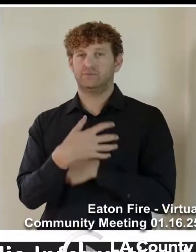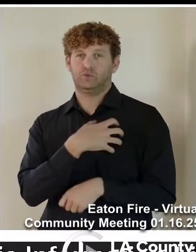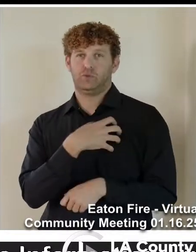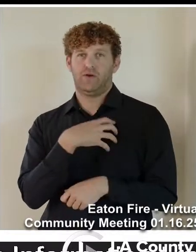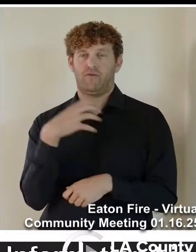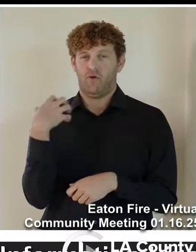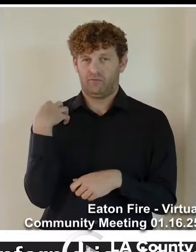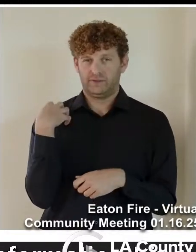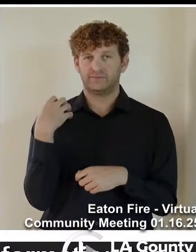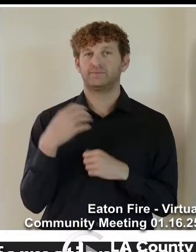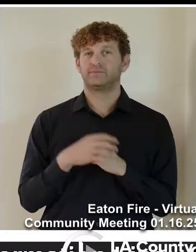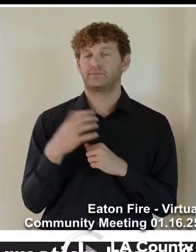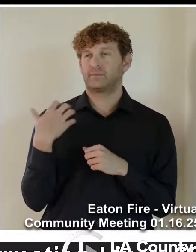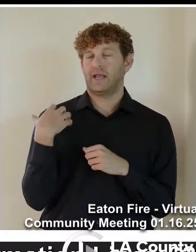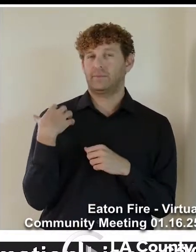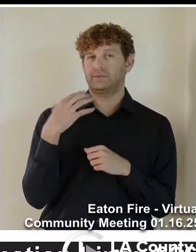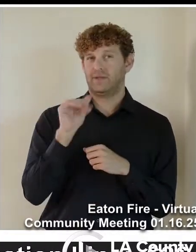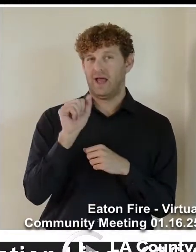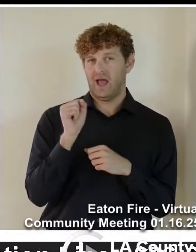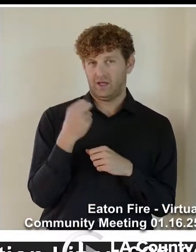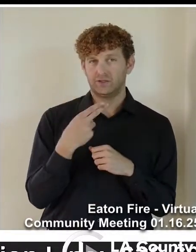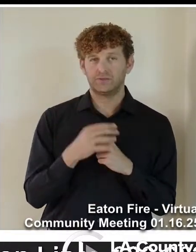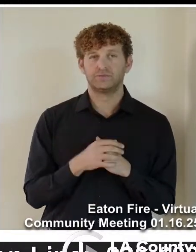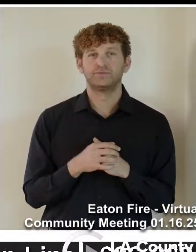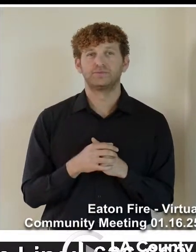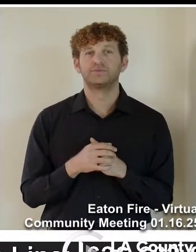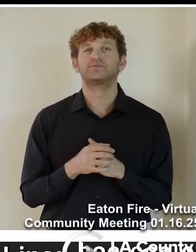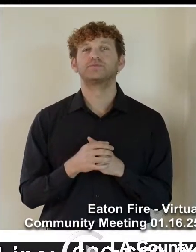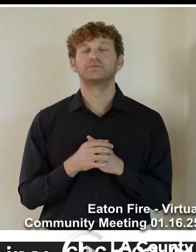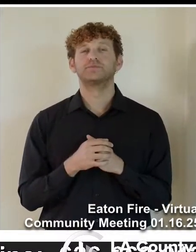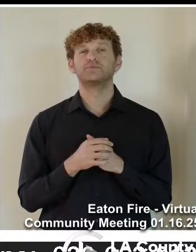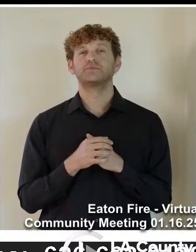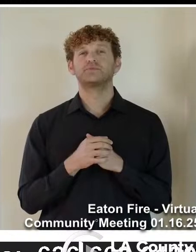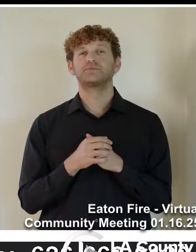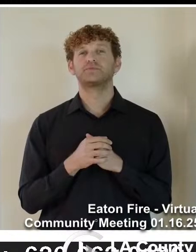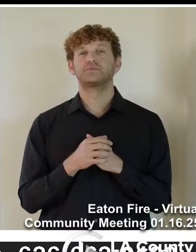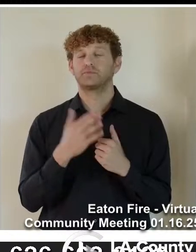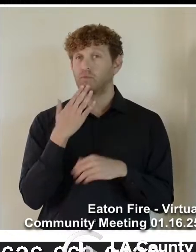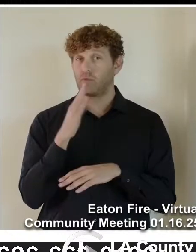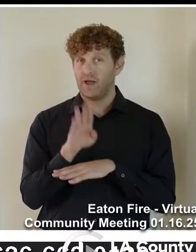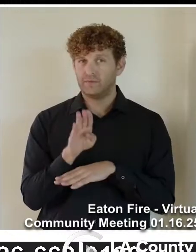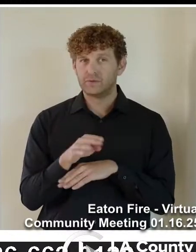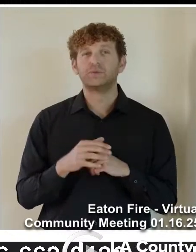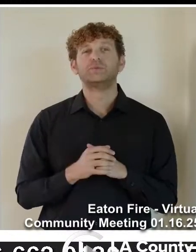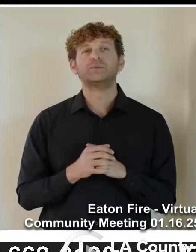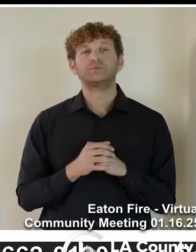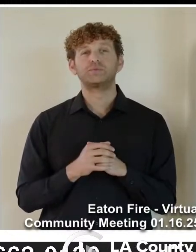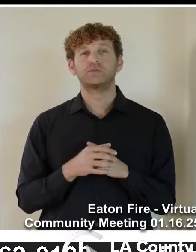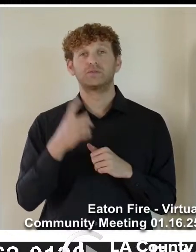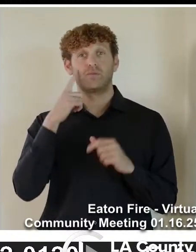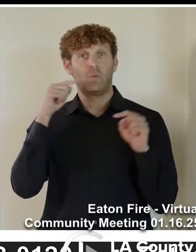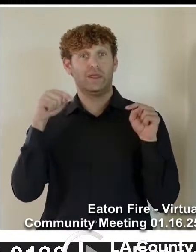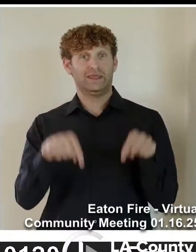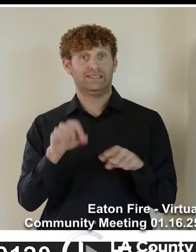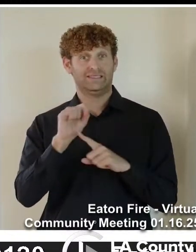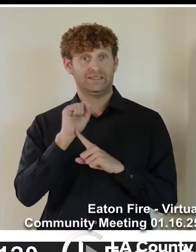Good afternoon. I'm Captain Ash, the Deputy Incident Commander for this incident representing the Sheriff's